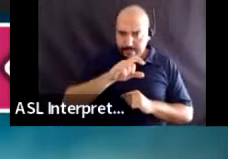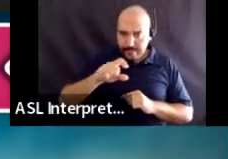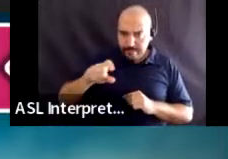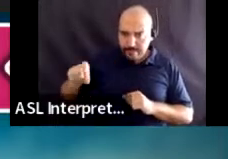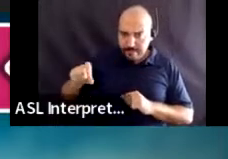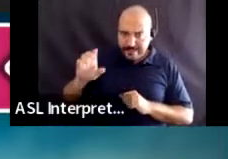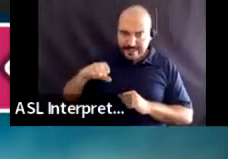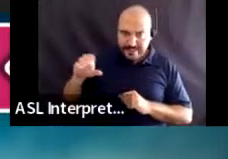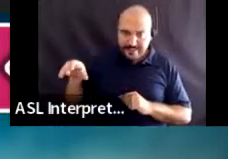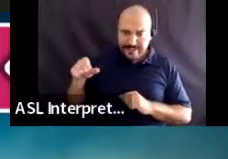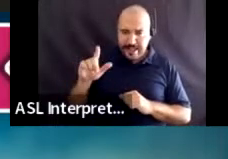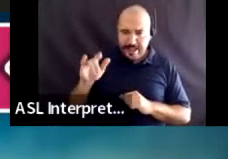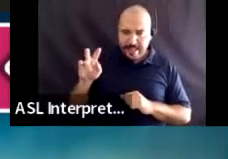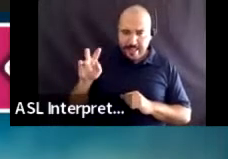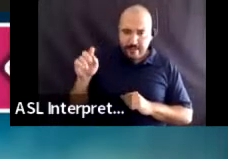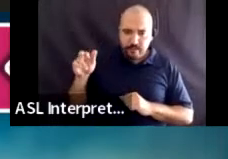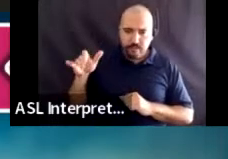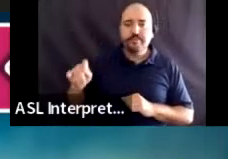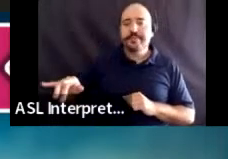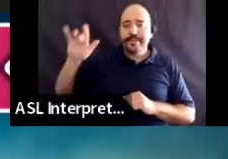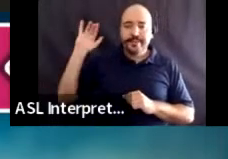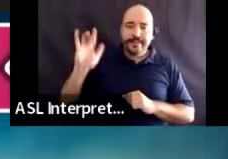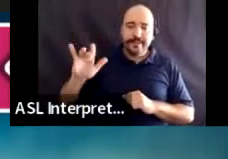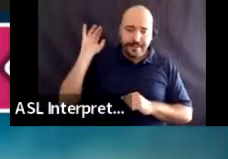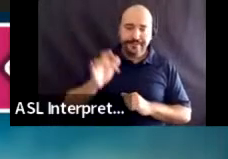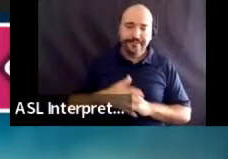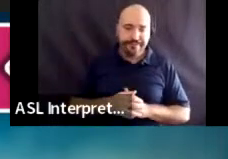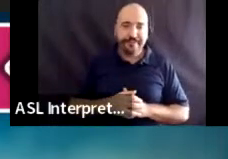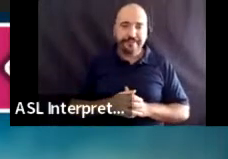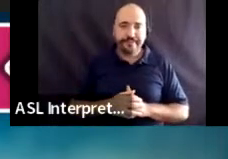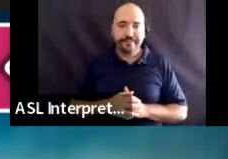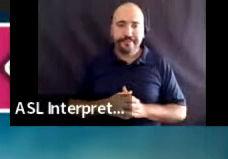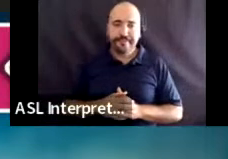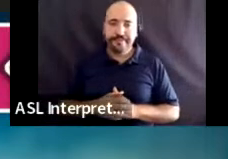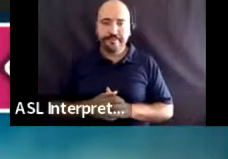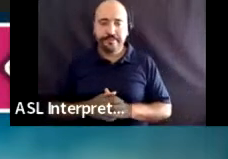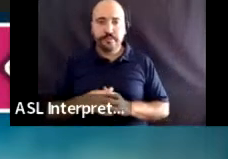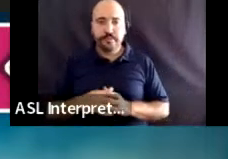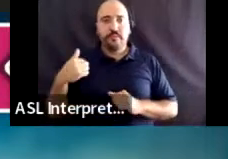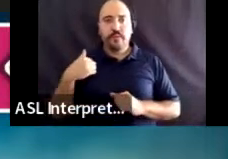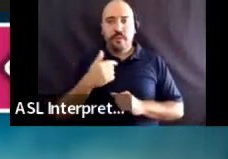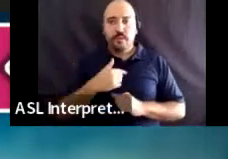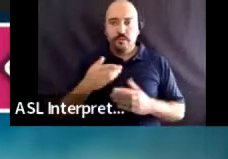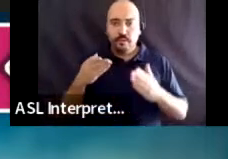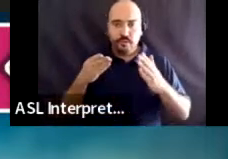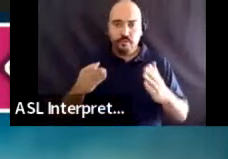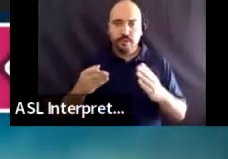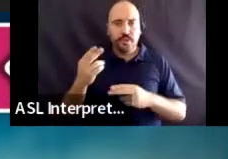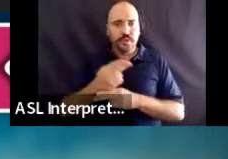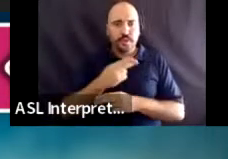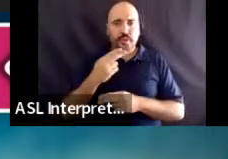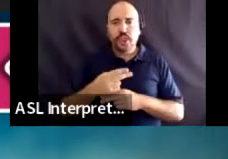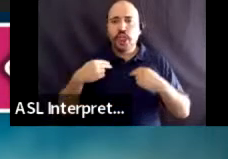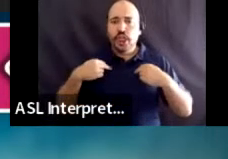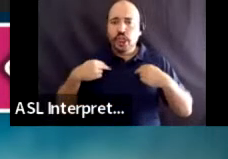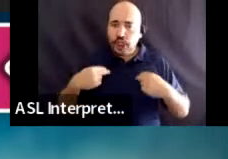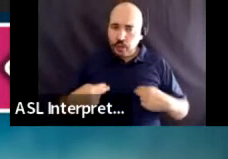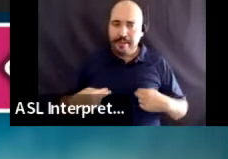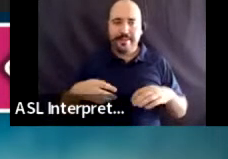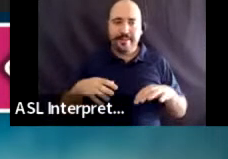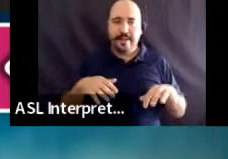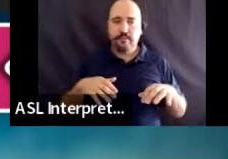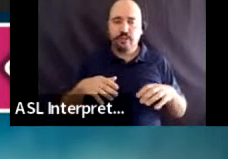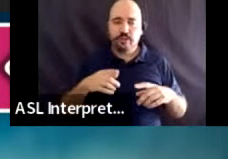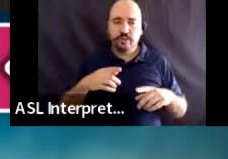toolbar or the bottom of the Zoom window. We recommend always that you use human captioning whenever